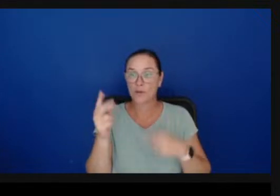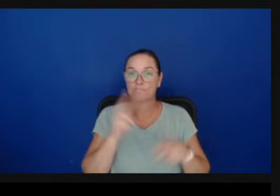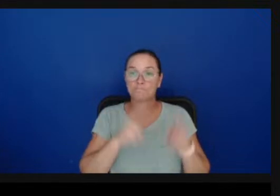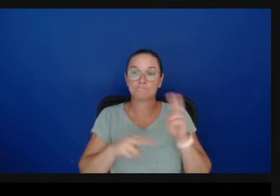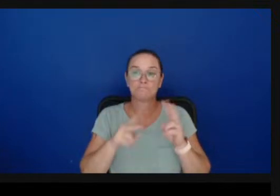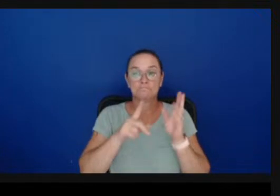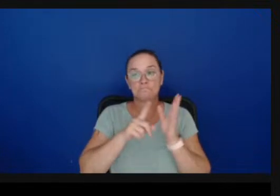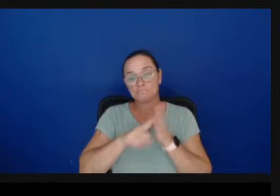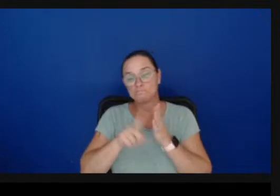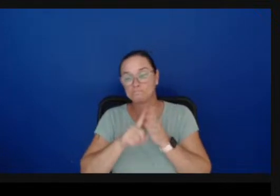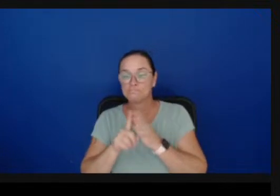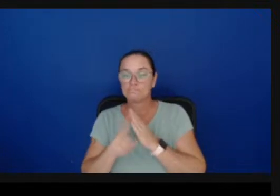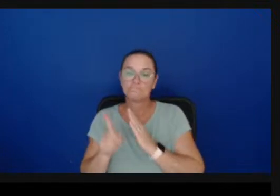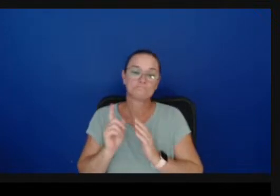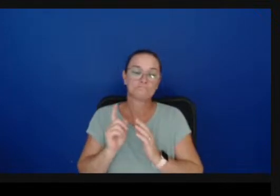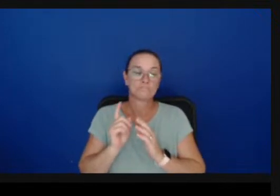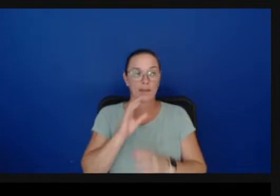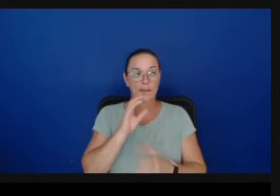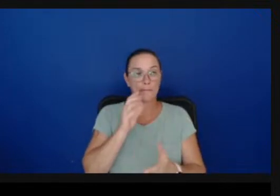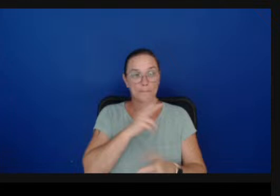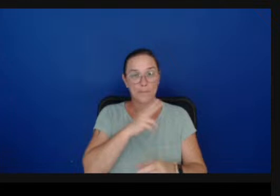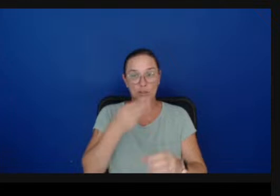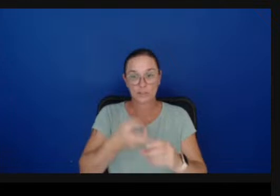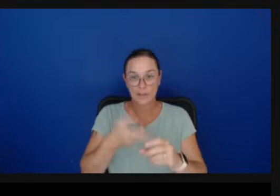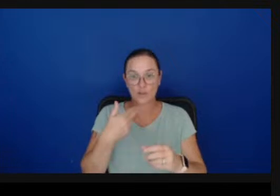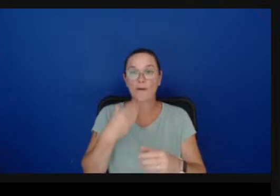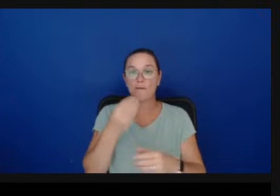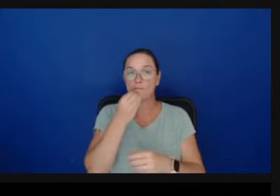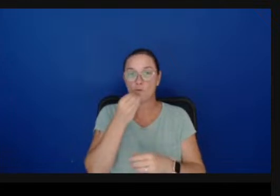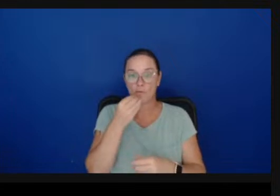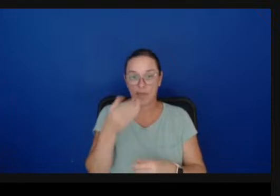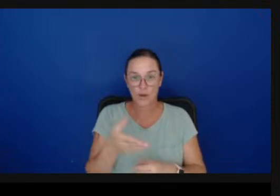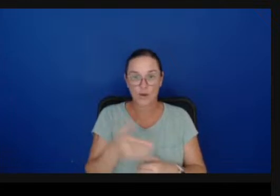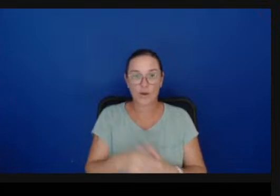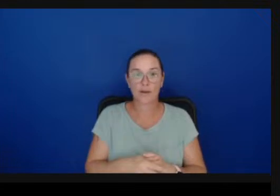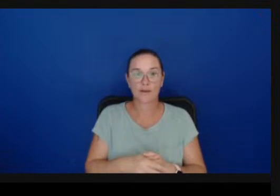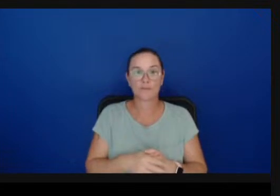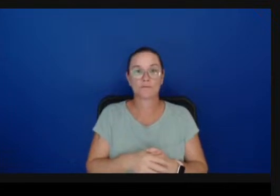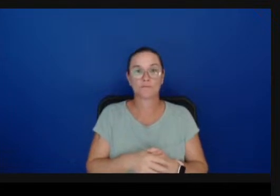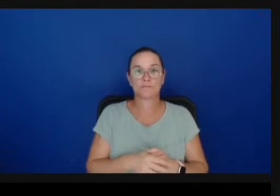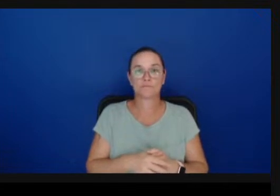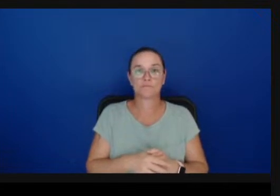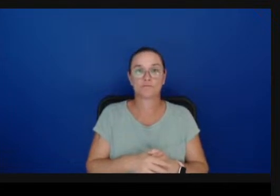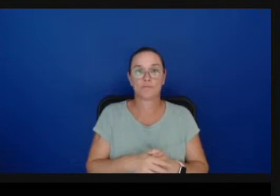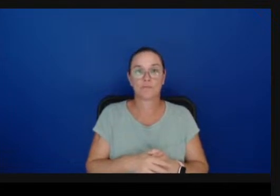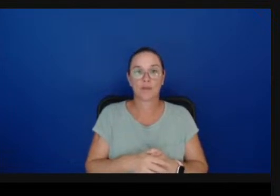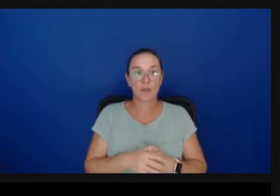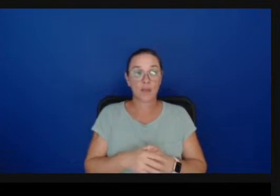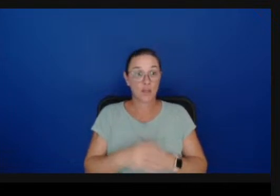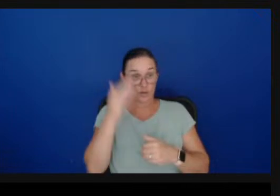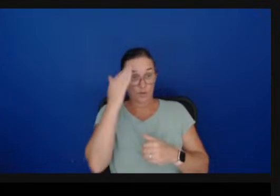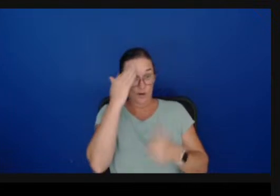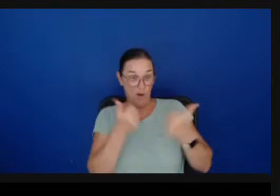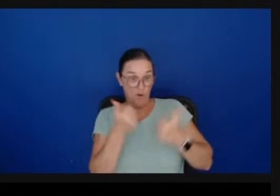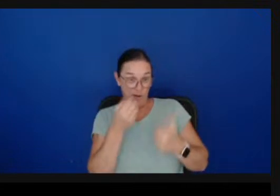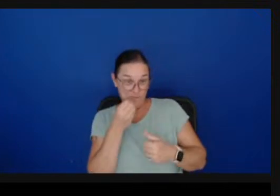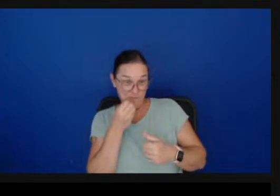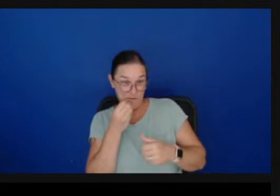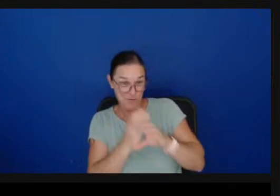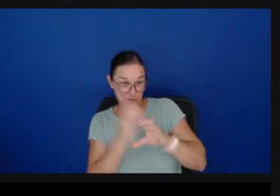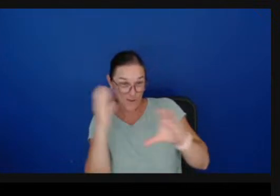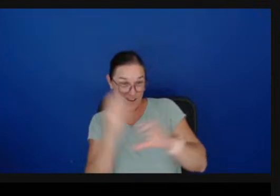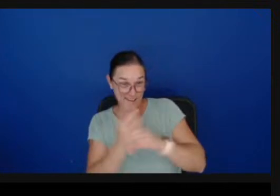and participates, there'll be food for you there, and lots of other stuff. Do we know what food trucks are heading